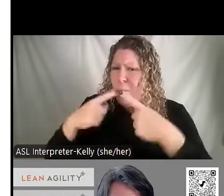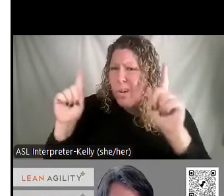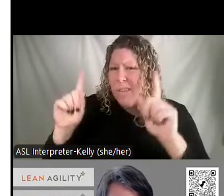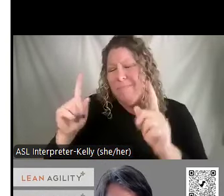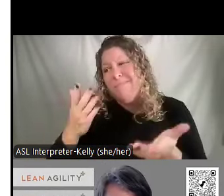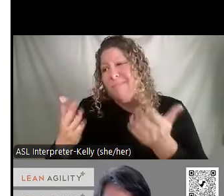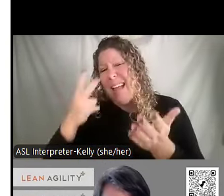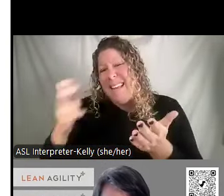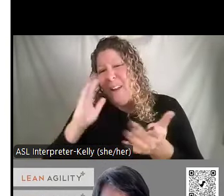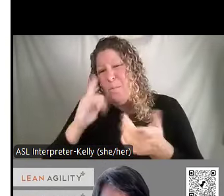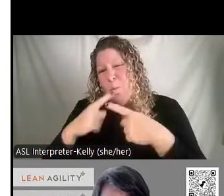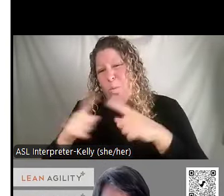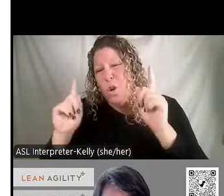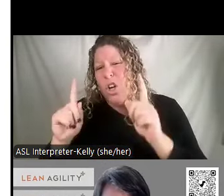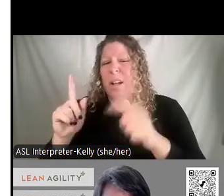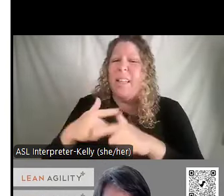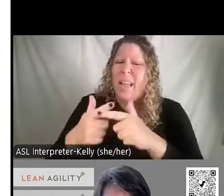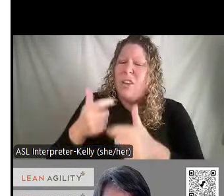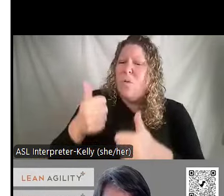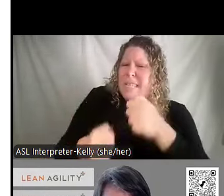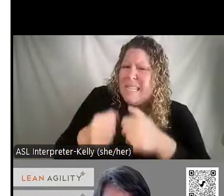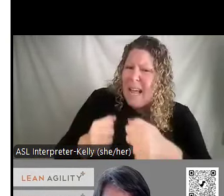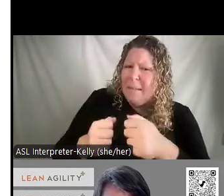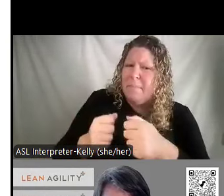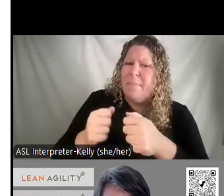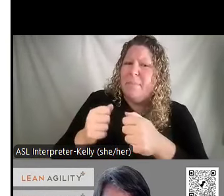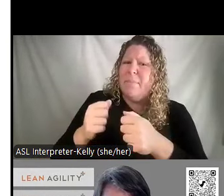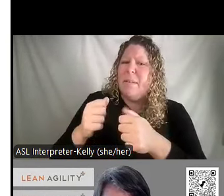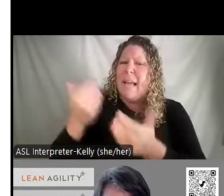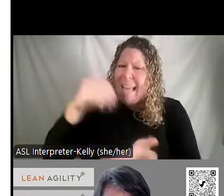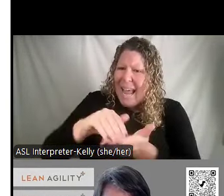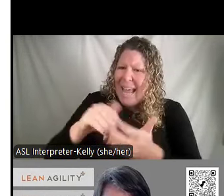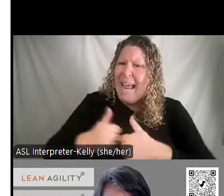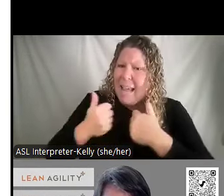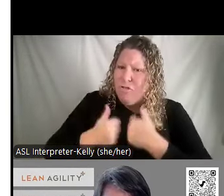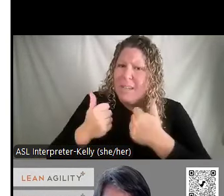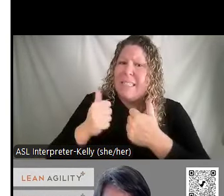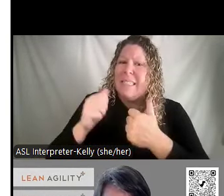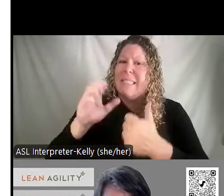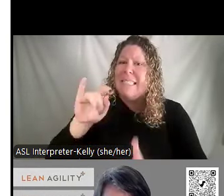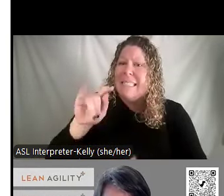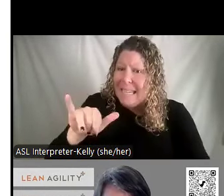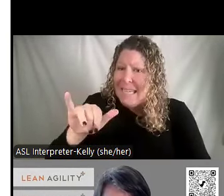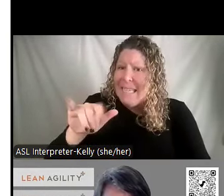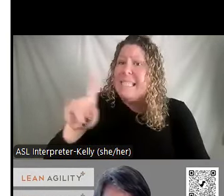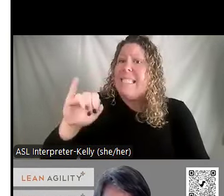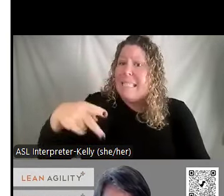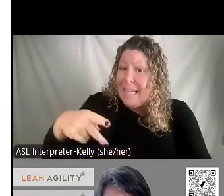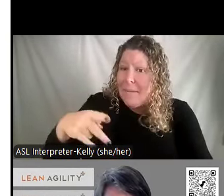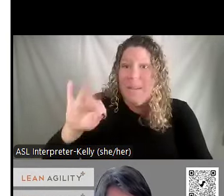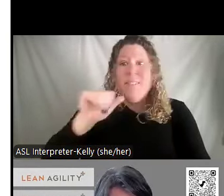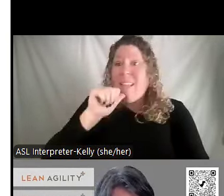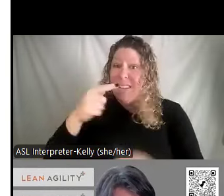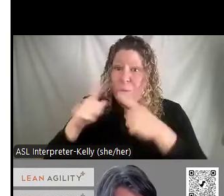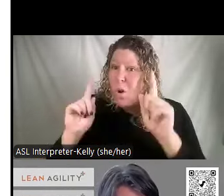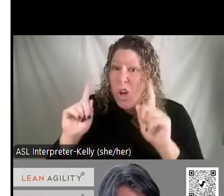it probably won't, type in the destination address, city, and zip code. And if that doesn't